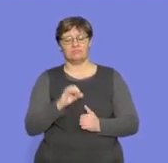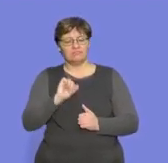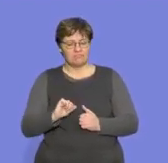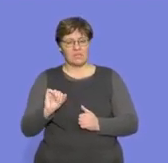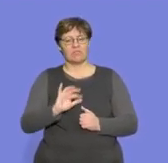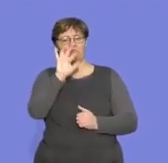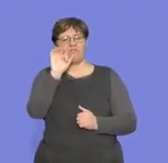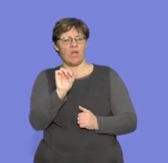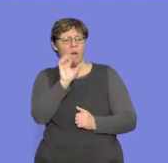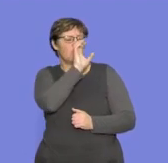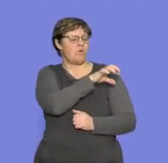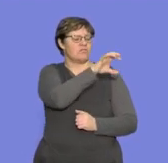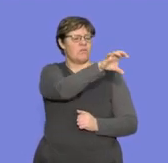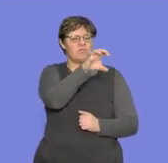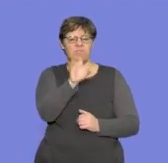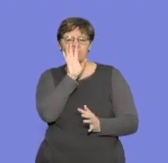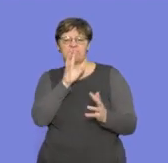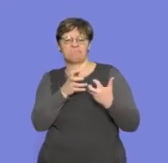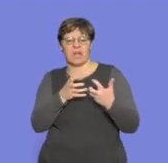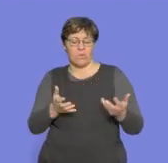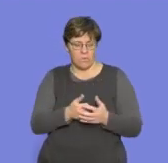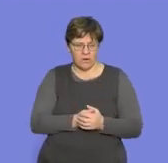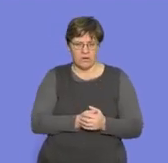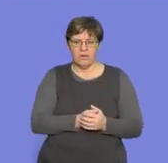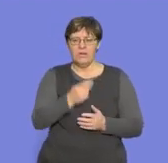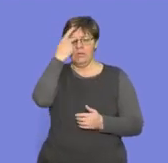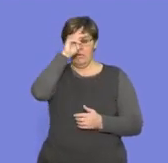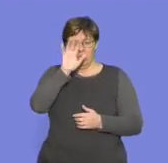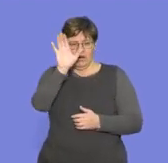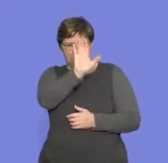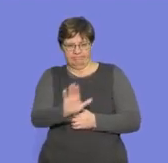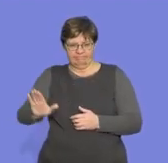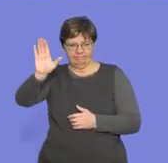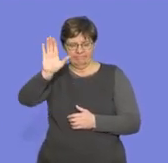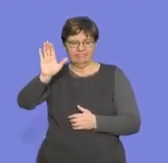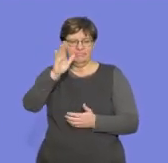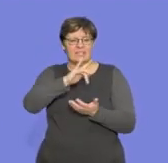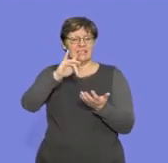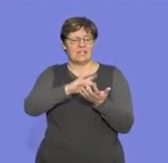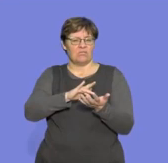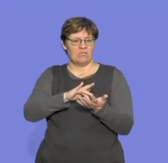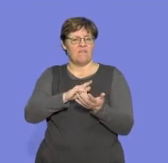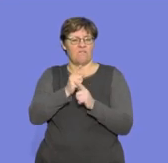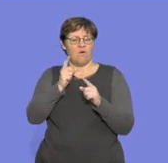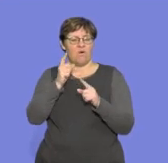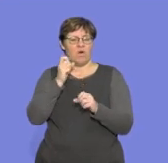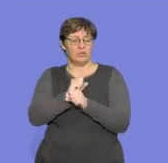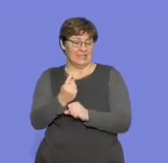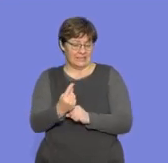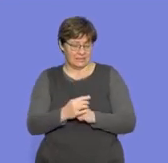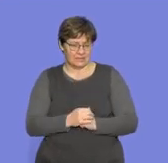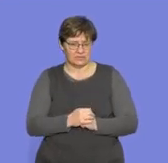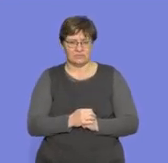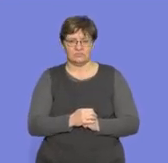provinces. As we get into it, we looked at Pretoria, and we know that that's kind of the central capital. We've got Bloemfontein